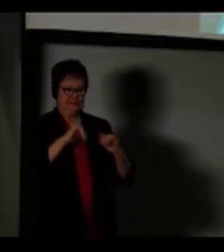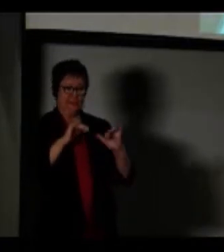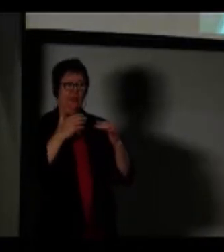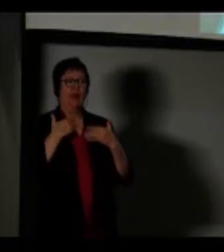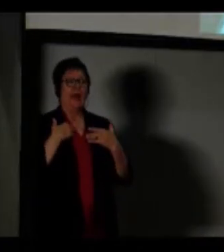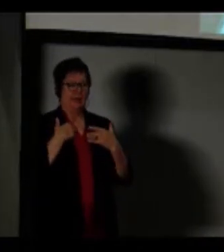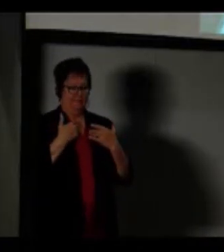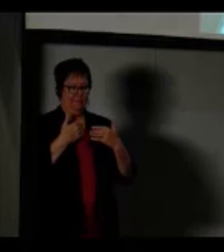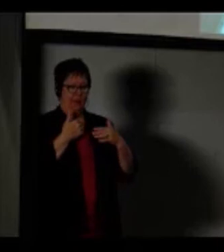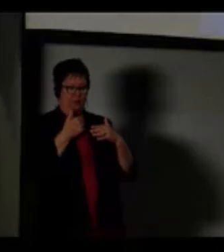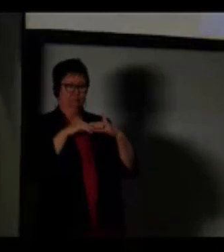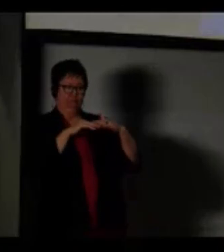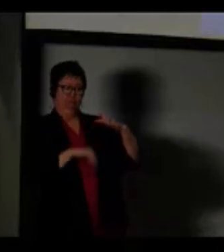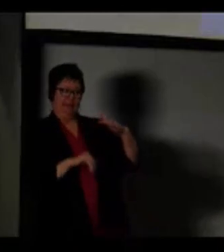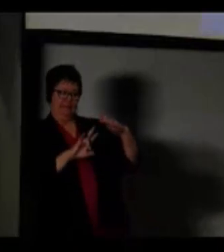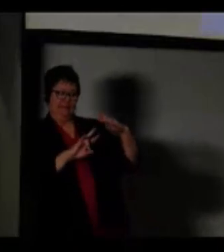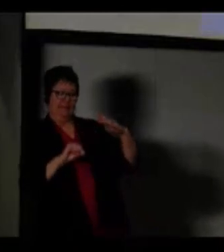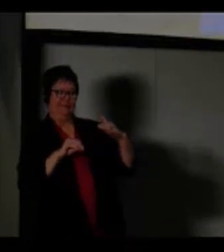open manner.